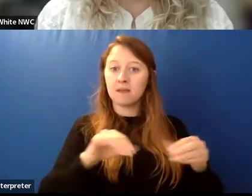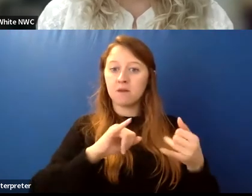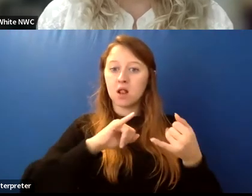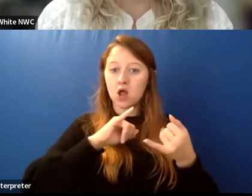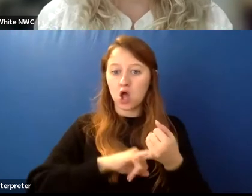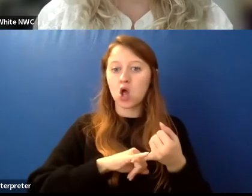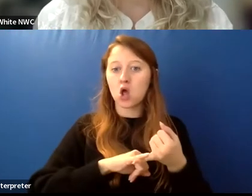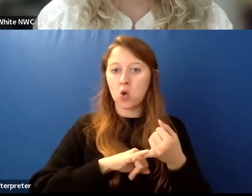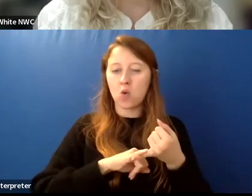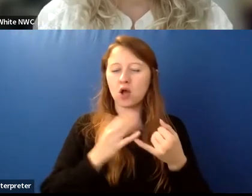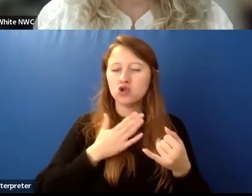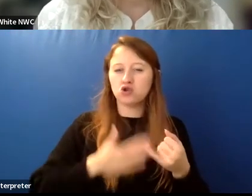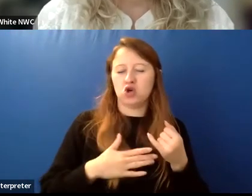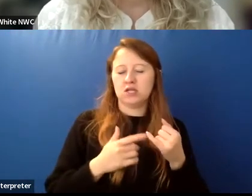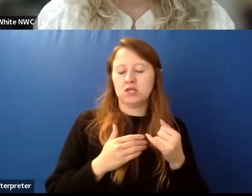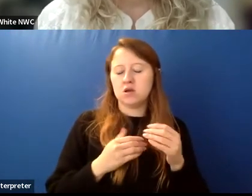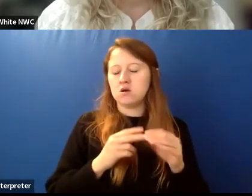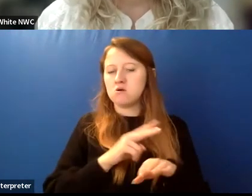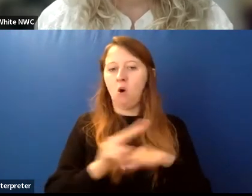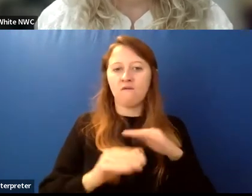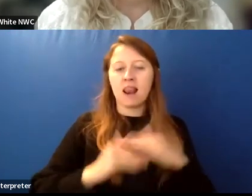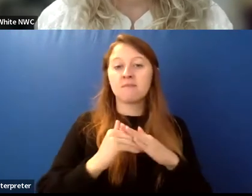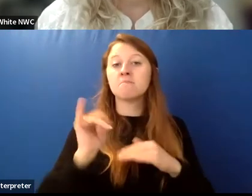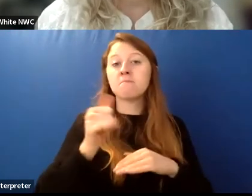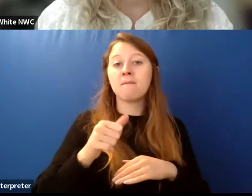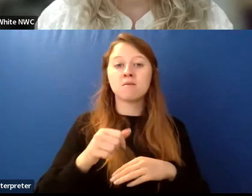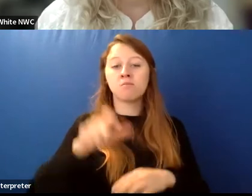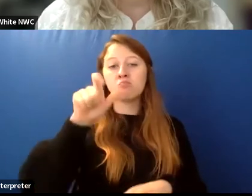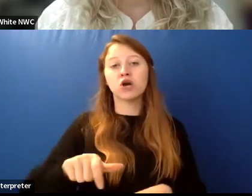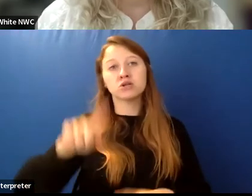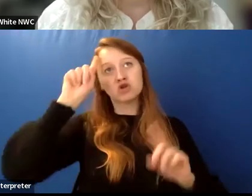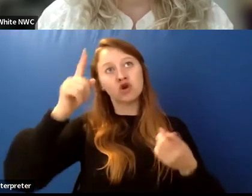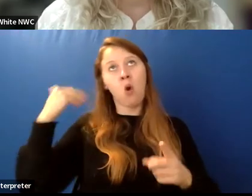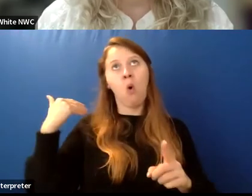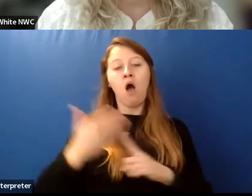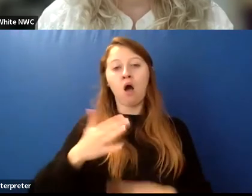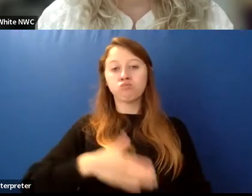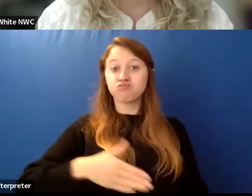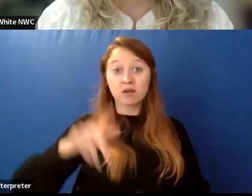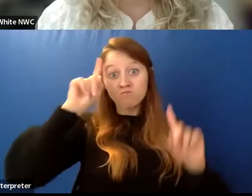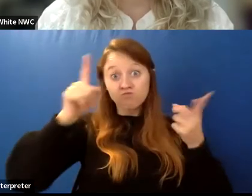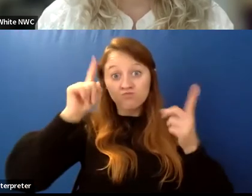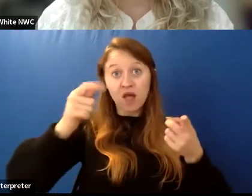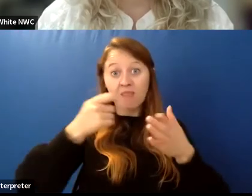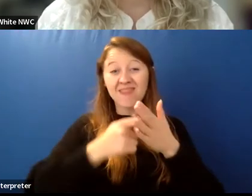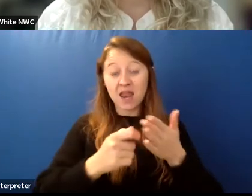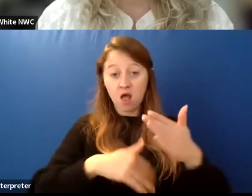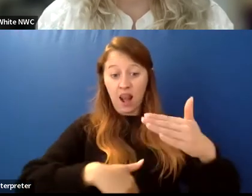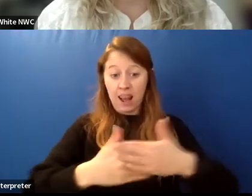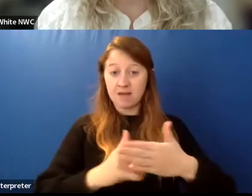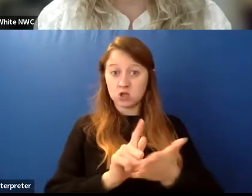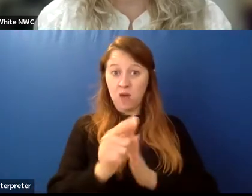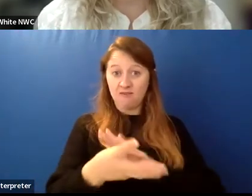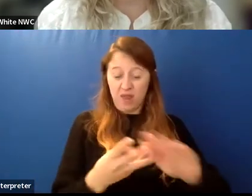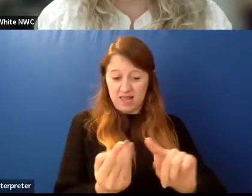scan just over the limit. People who didn't know that they were pregnant until they were right at the limit just a few days before. And it's